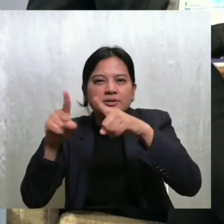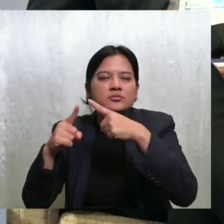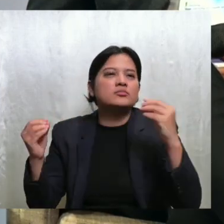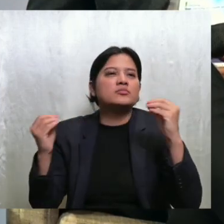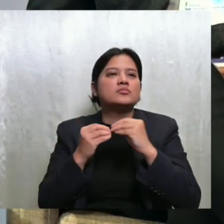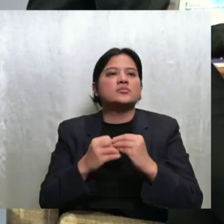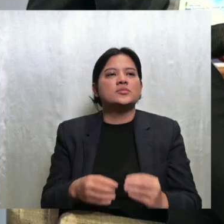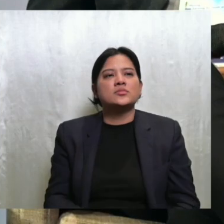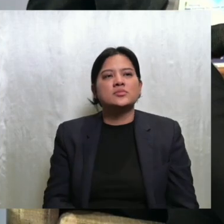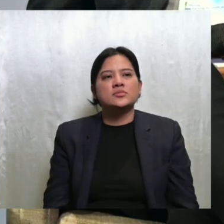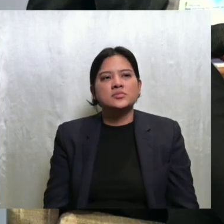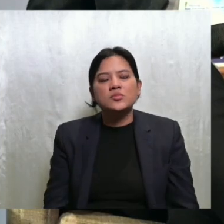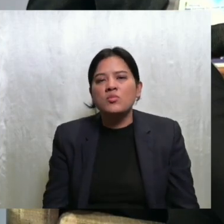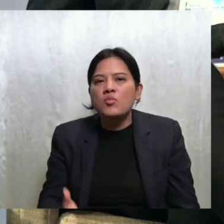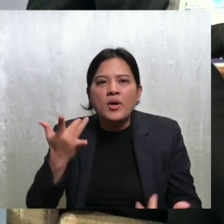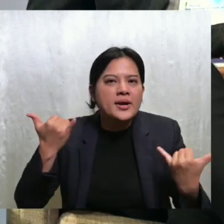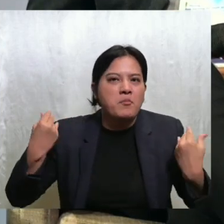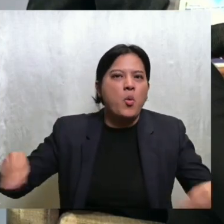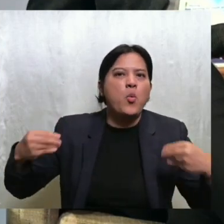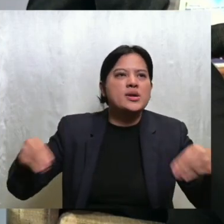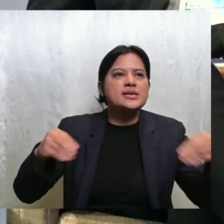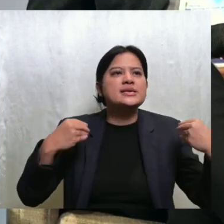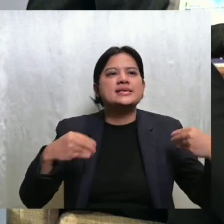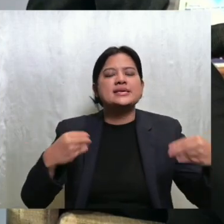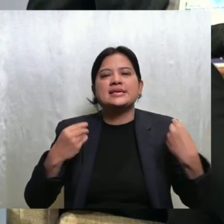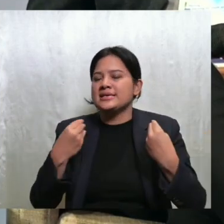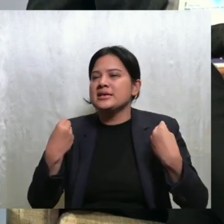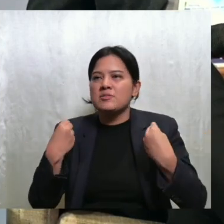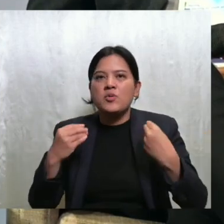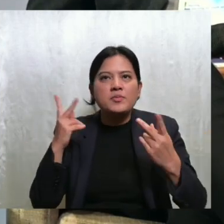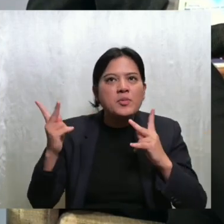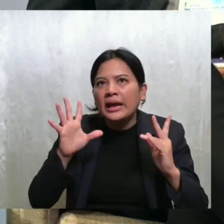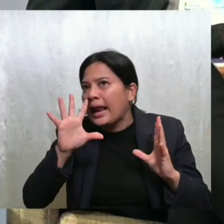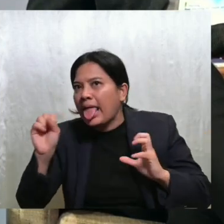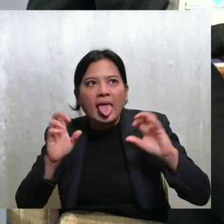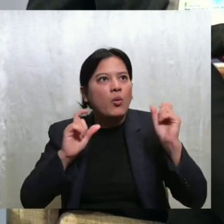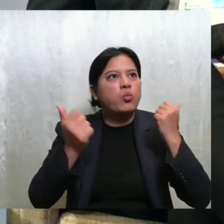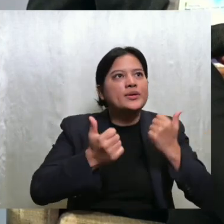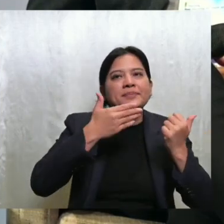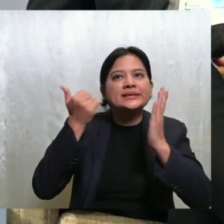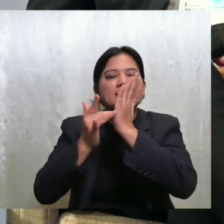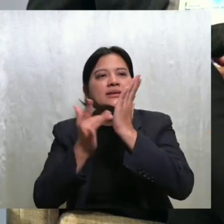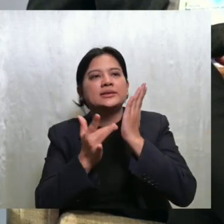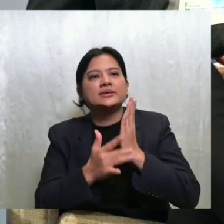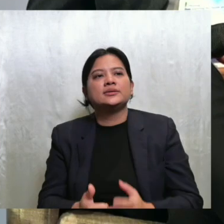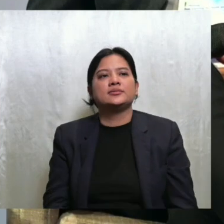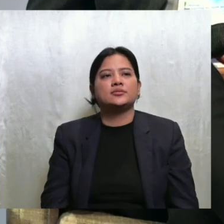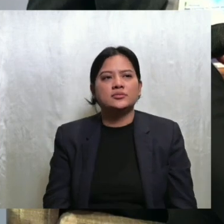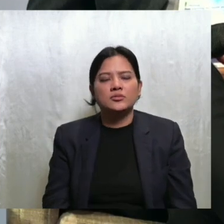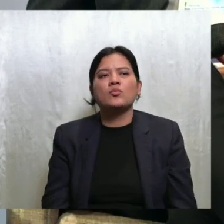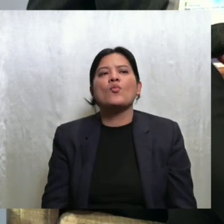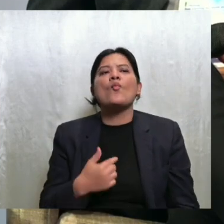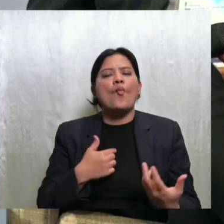you are building is accurate. It's providing the right approach pedagogically to the learners, and it's